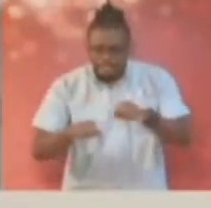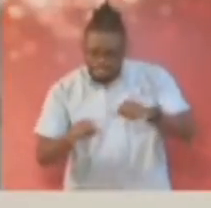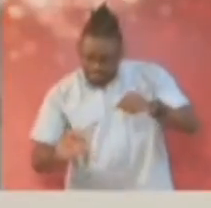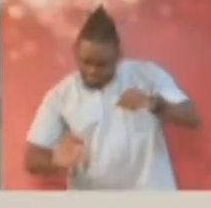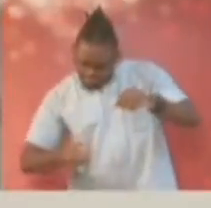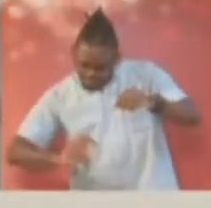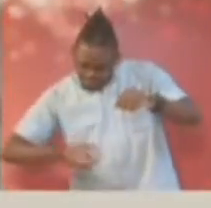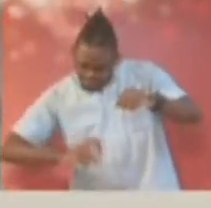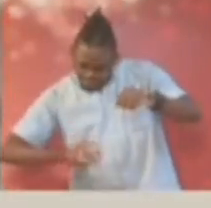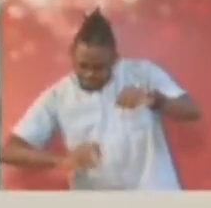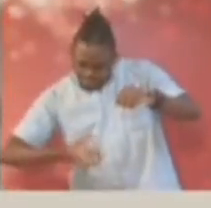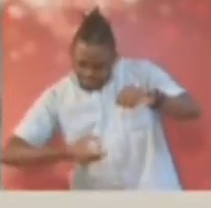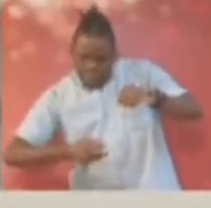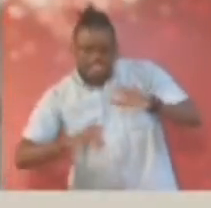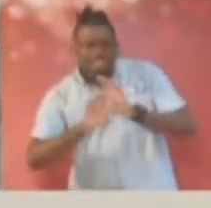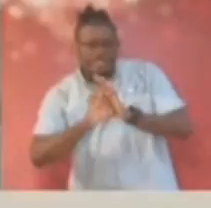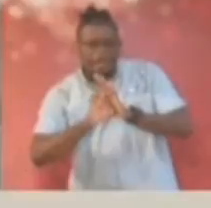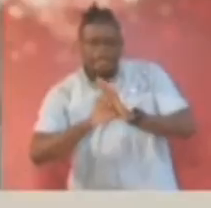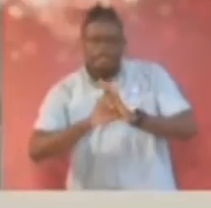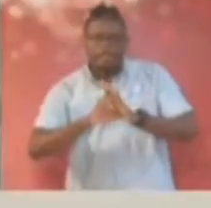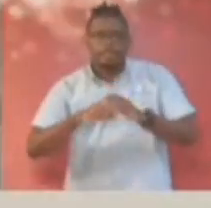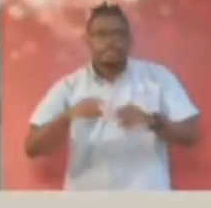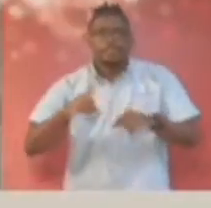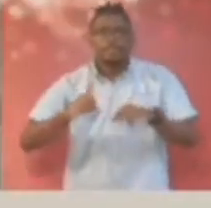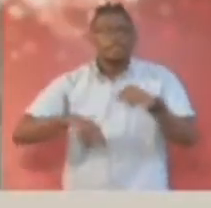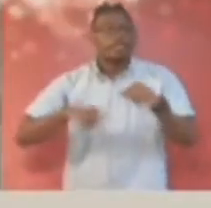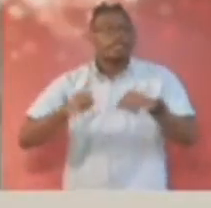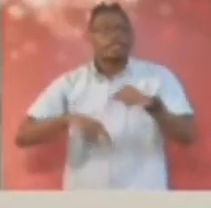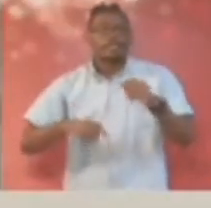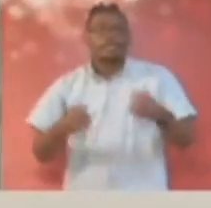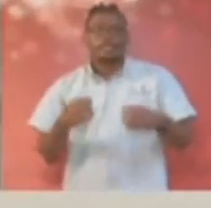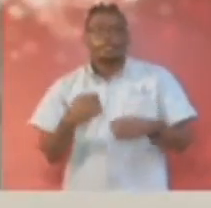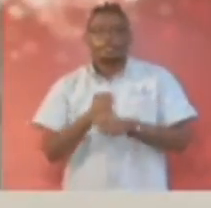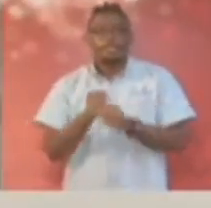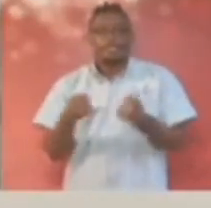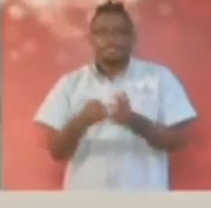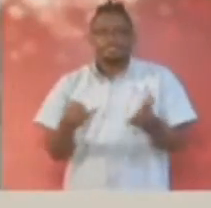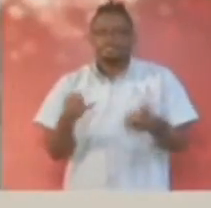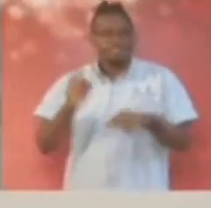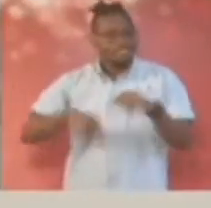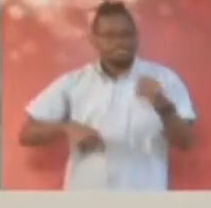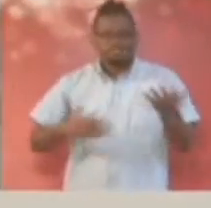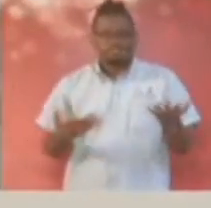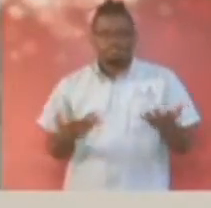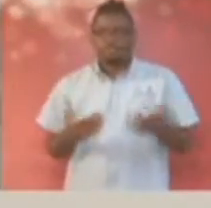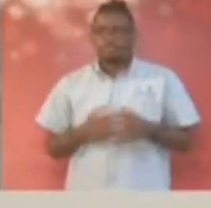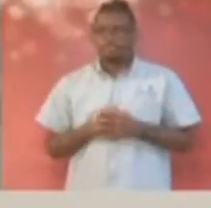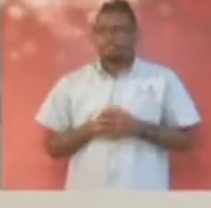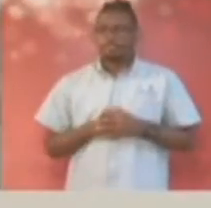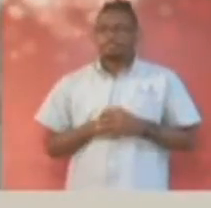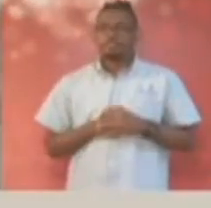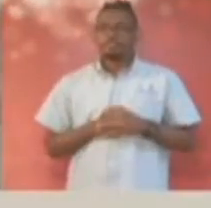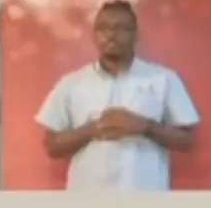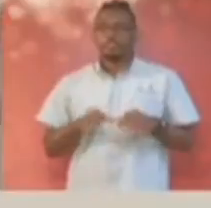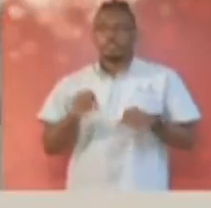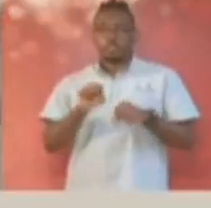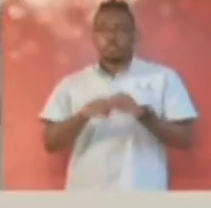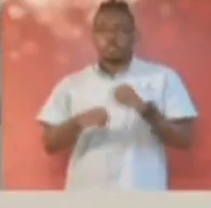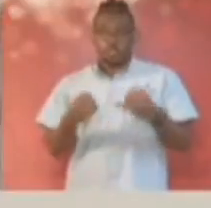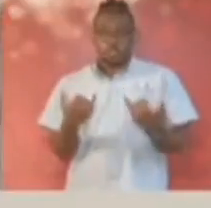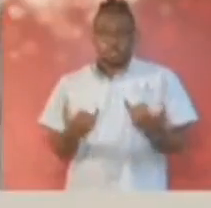because we need each other more than ever. At any other time in our history, I think that we need each